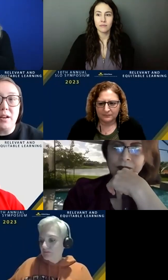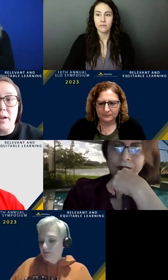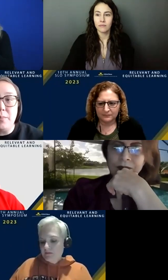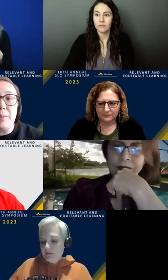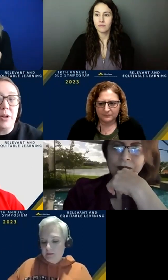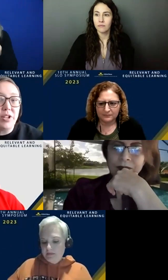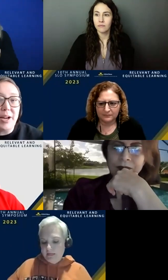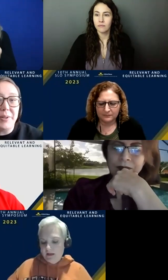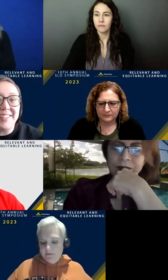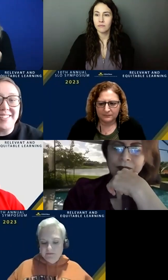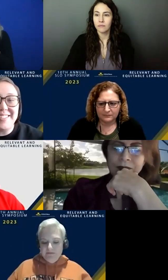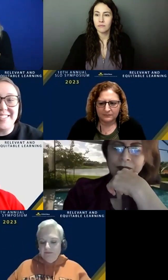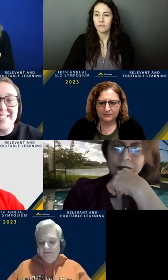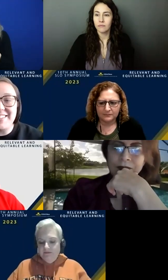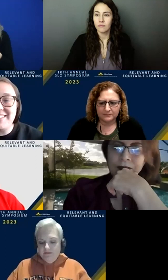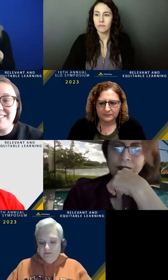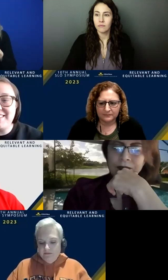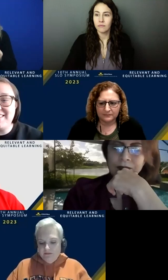that collaboration happen?